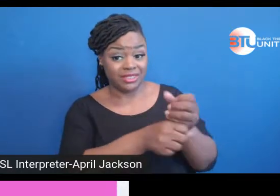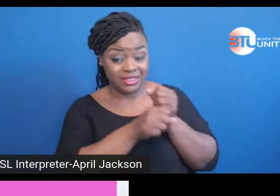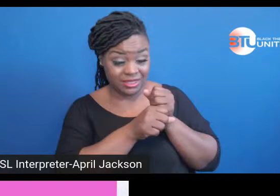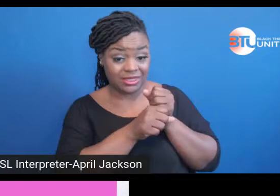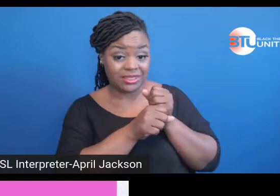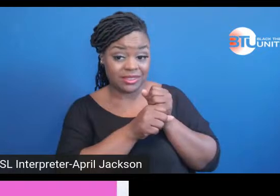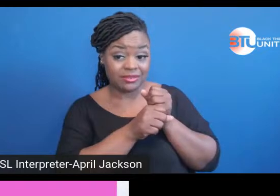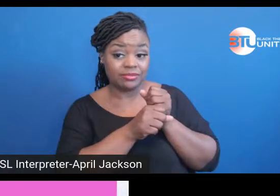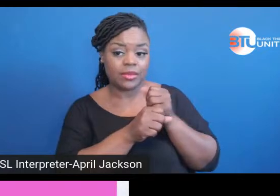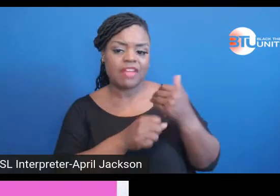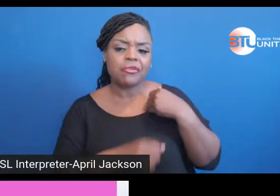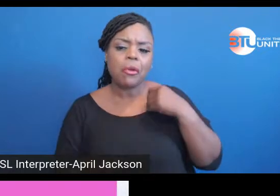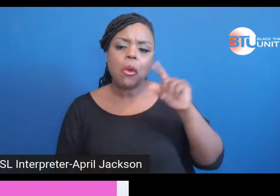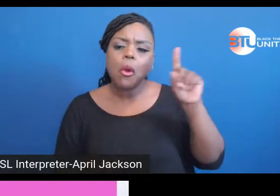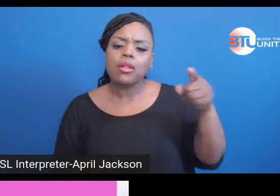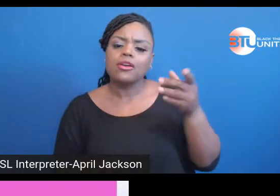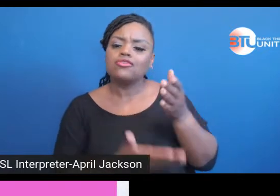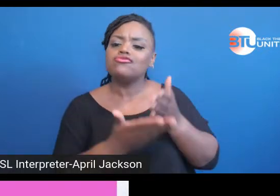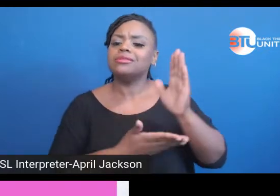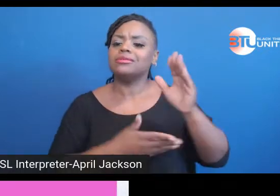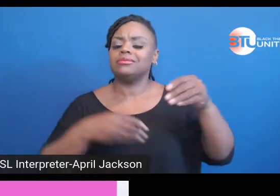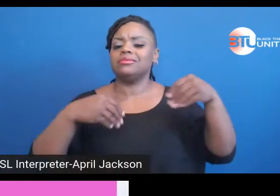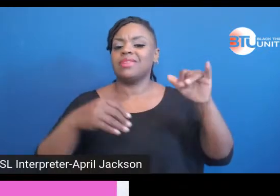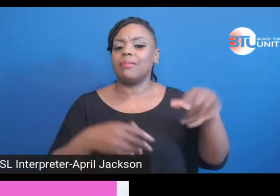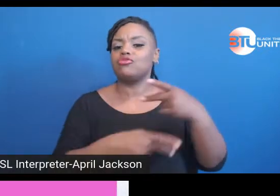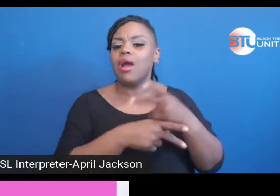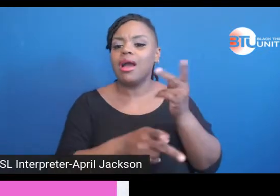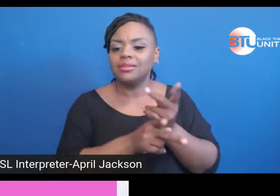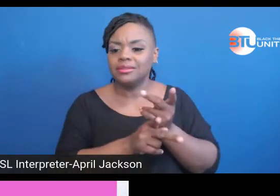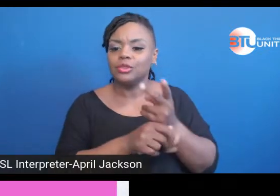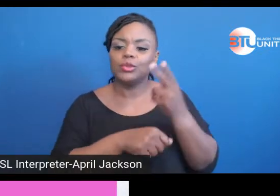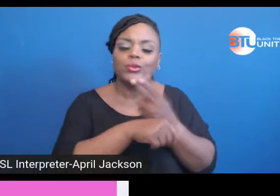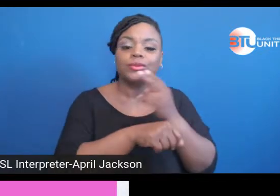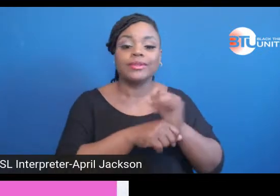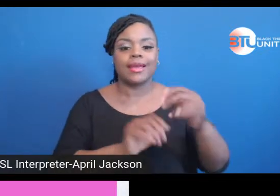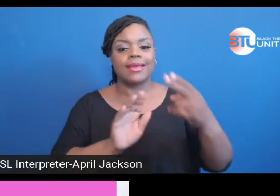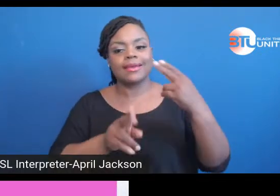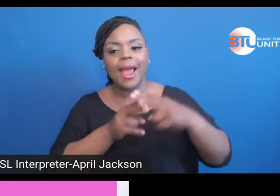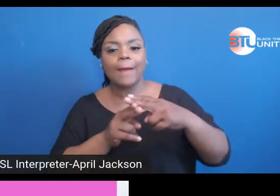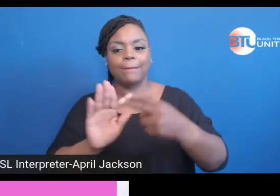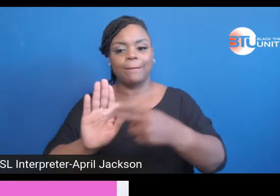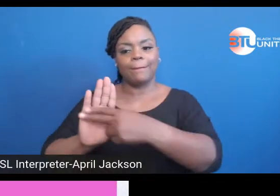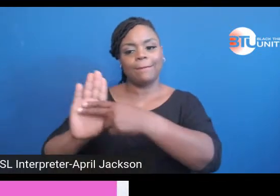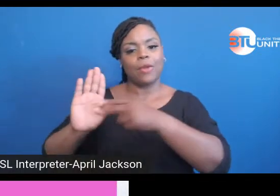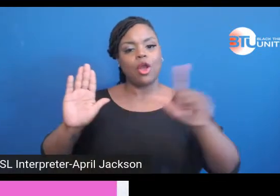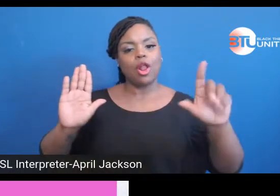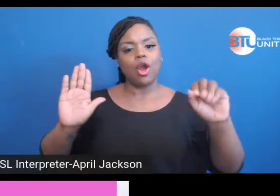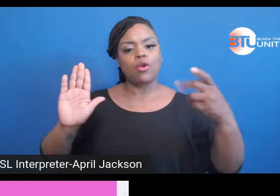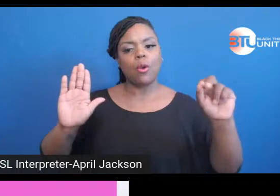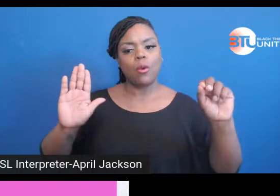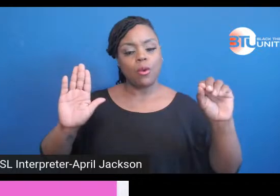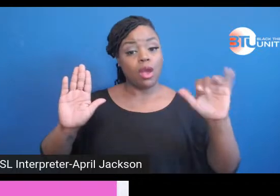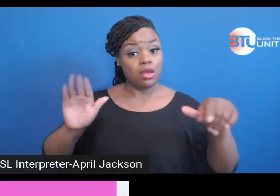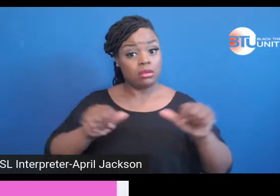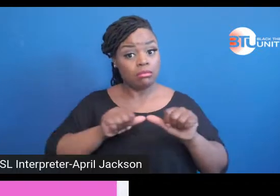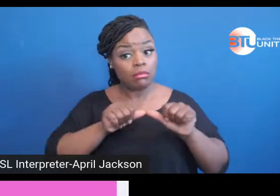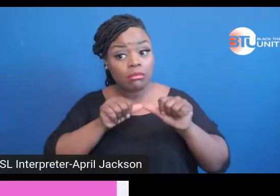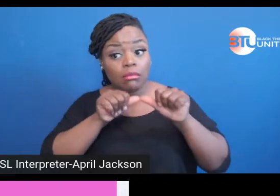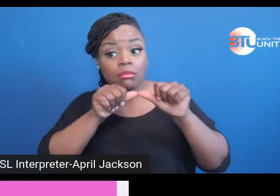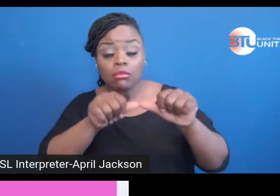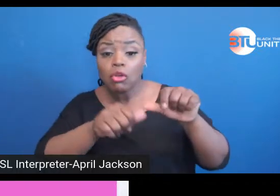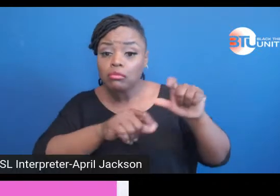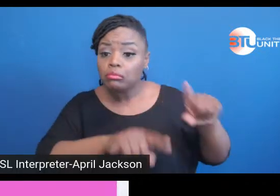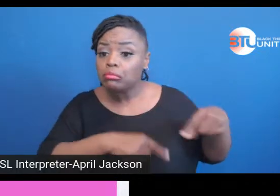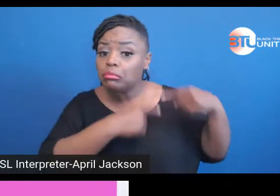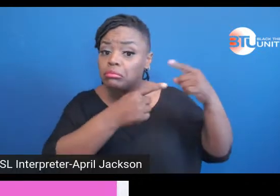to sell that product using that name or logo for as long as you're selling it. Copyright, though,